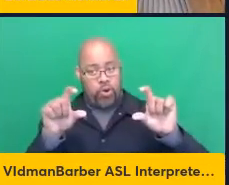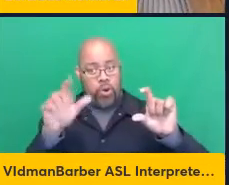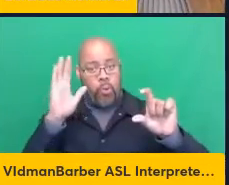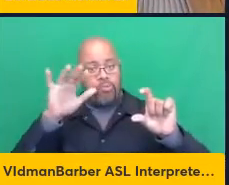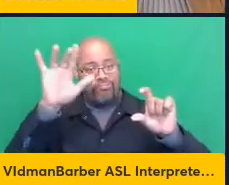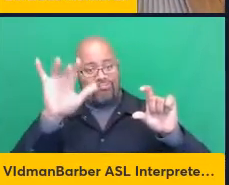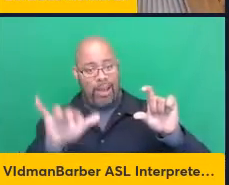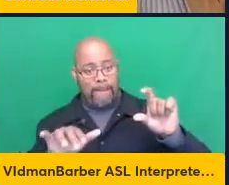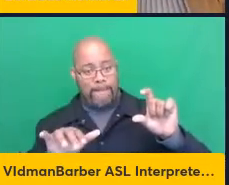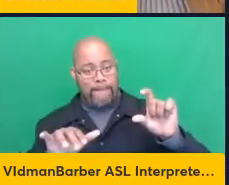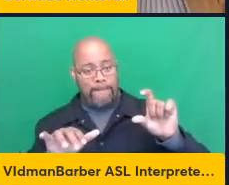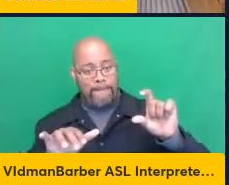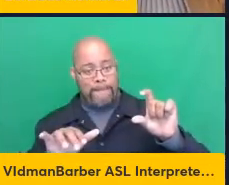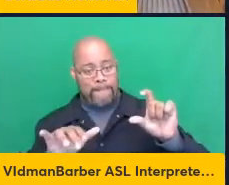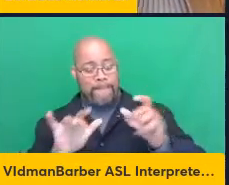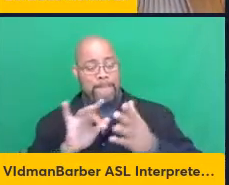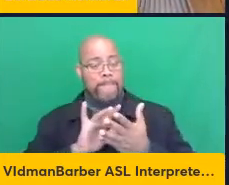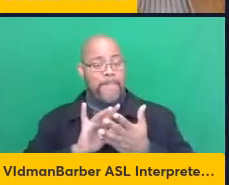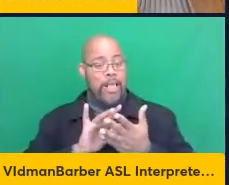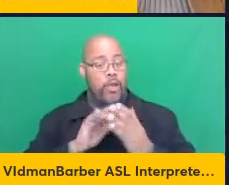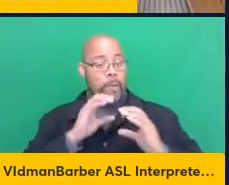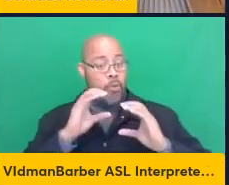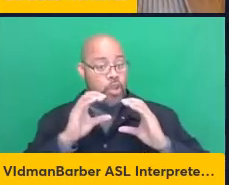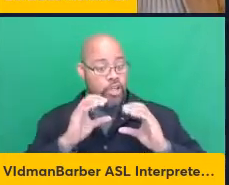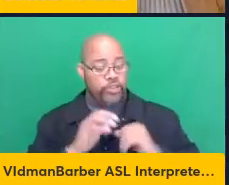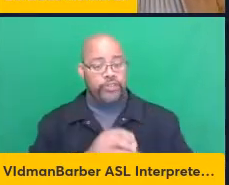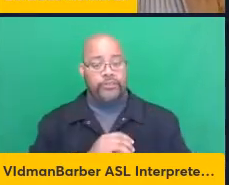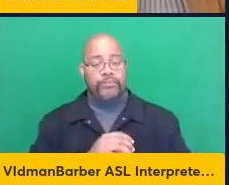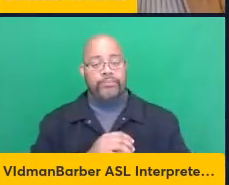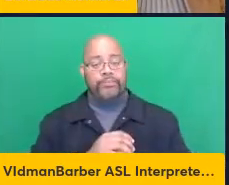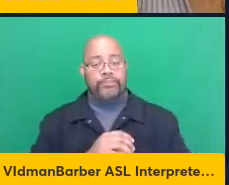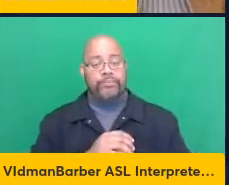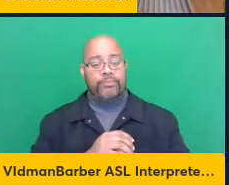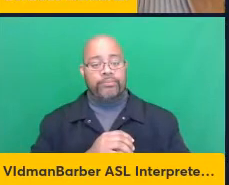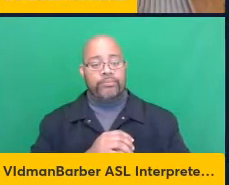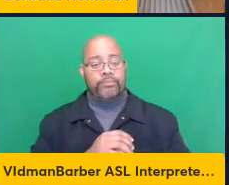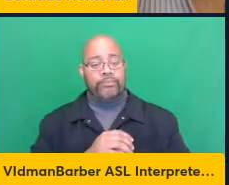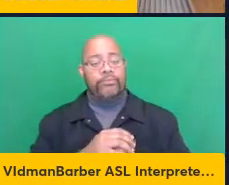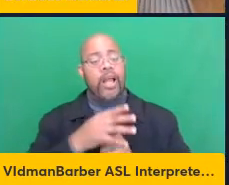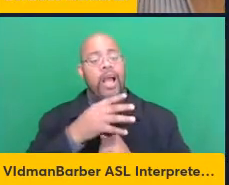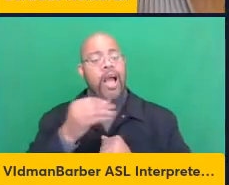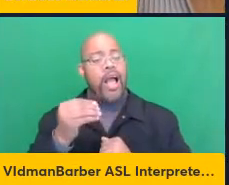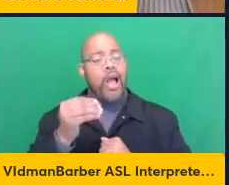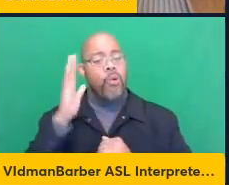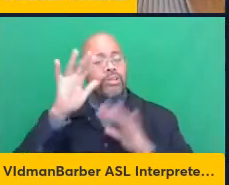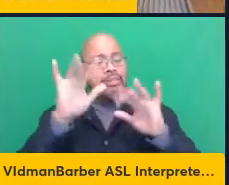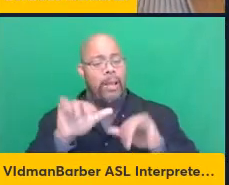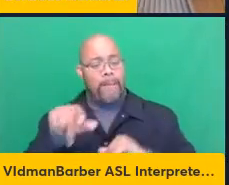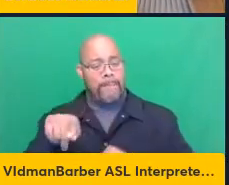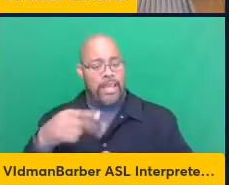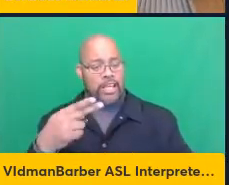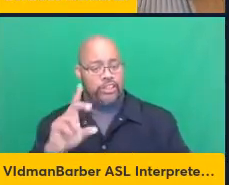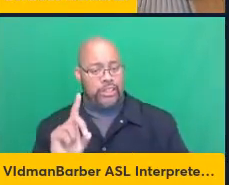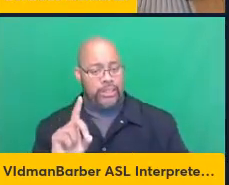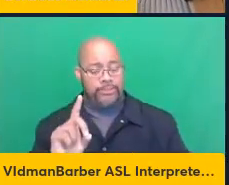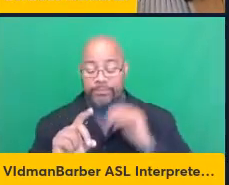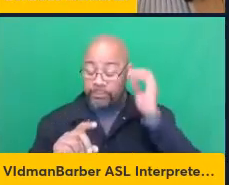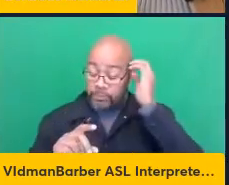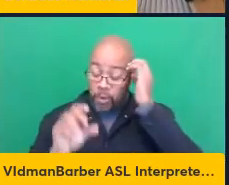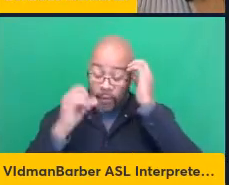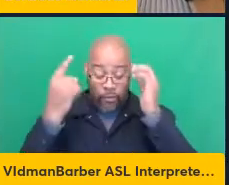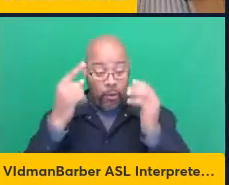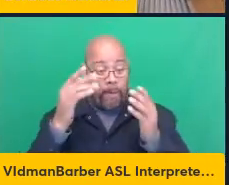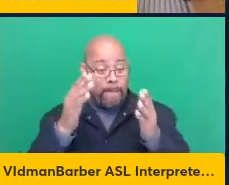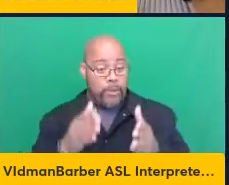in medical communications, and they're going to type in PhD, right? They're looking for